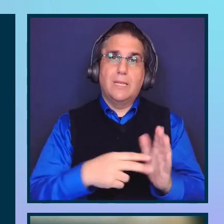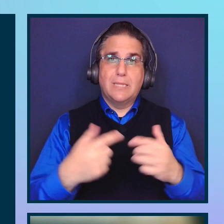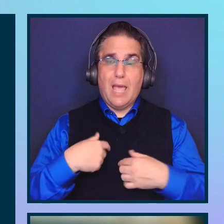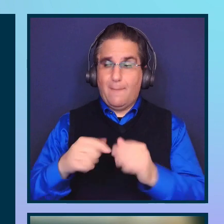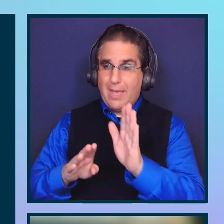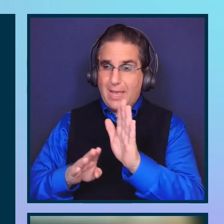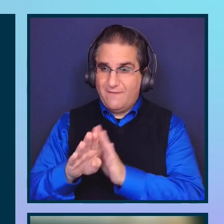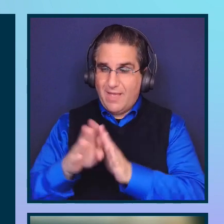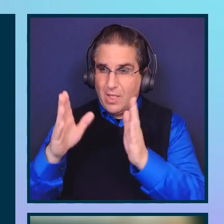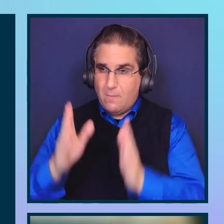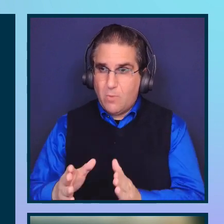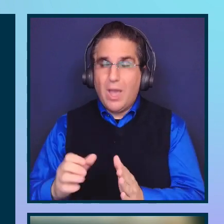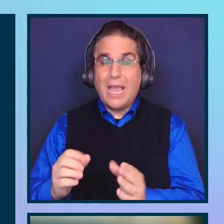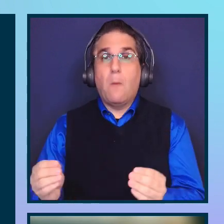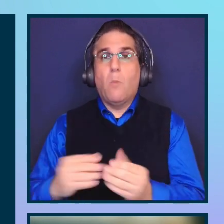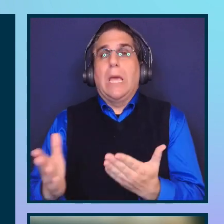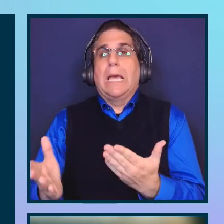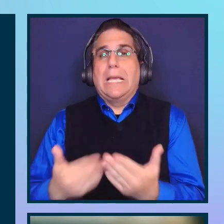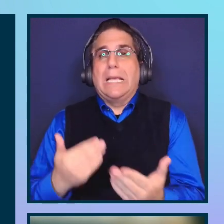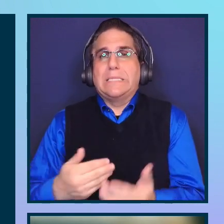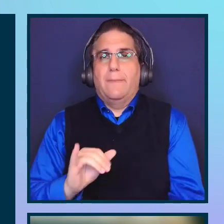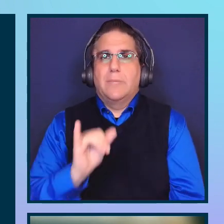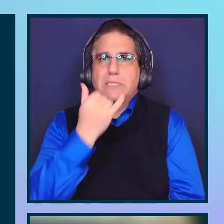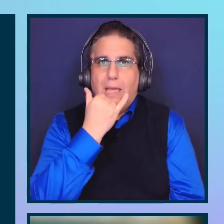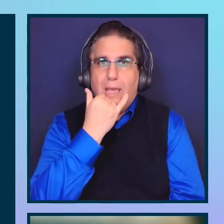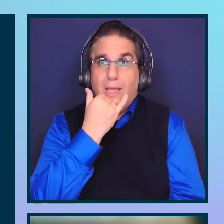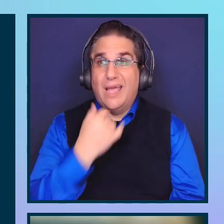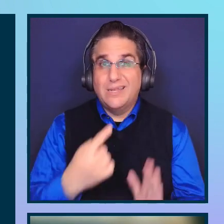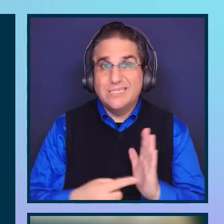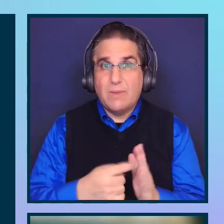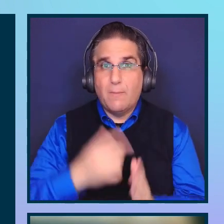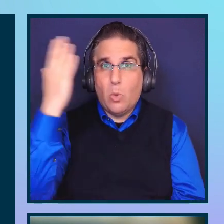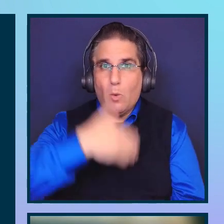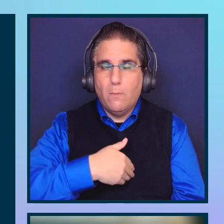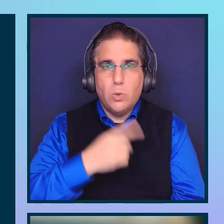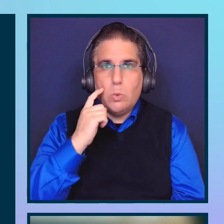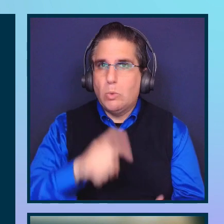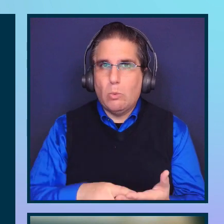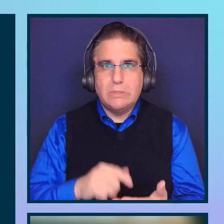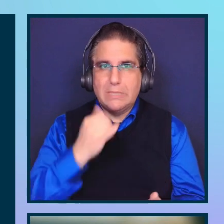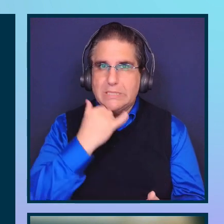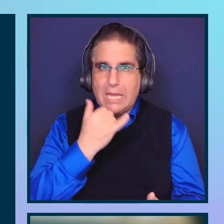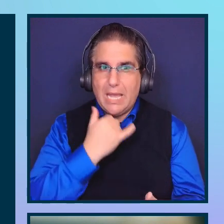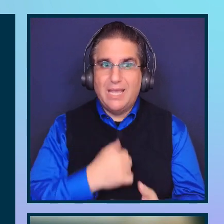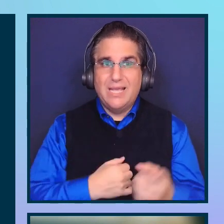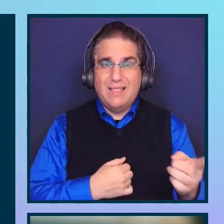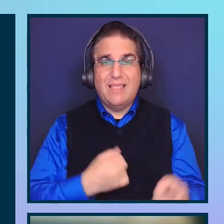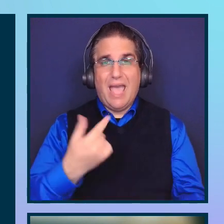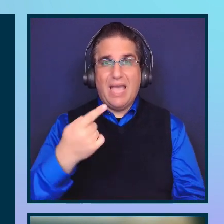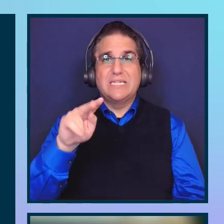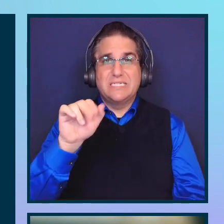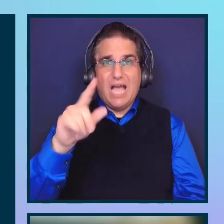an accessibility mistake, quite possibly without even realizing it. Gotchas are very sneaky. You got to watch out for